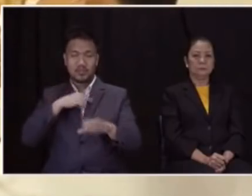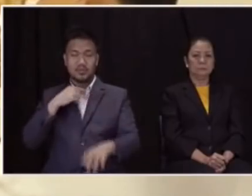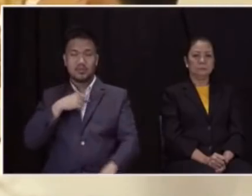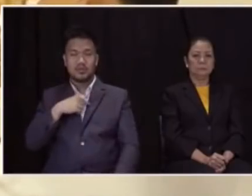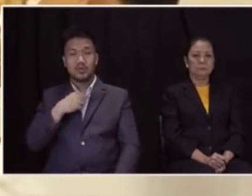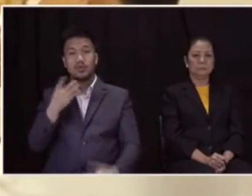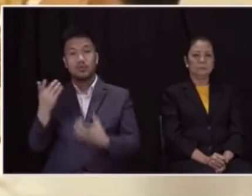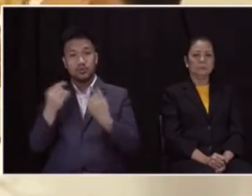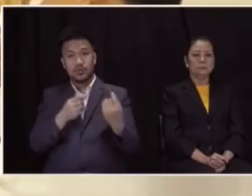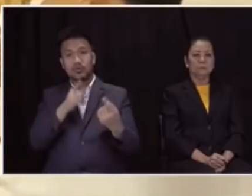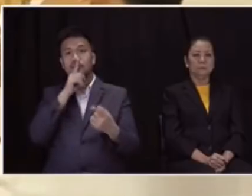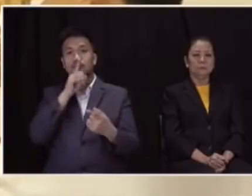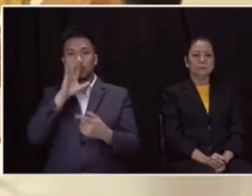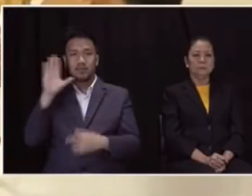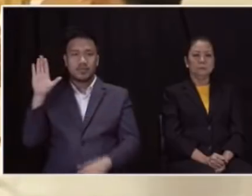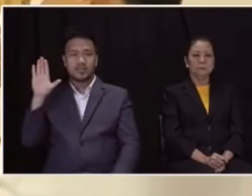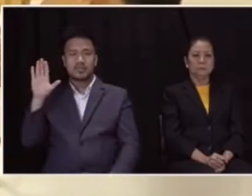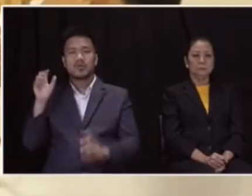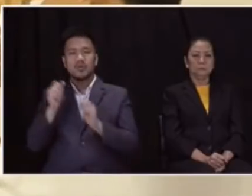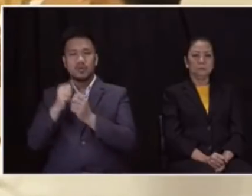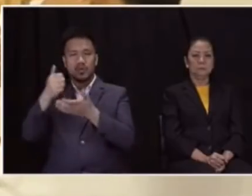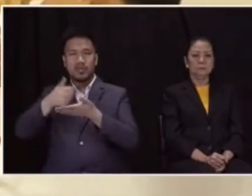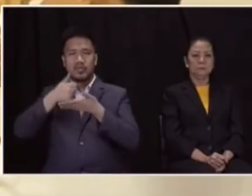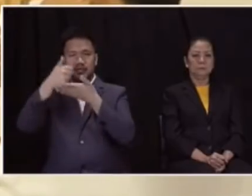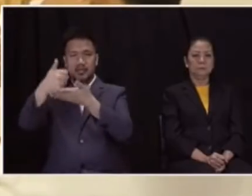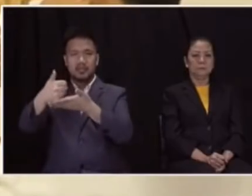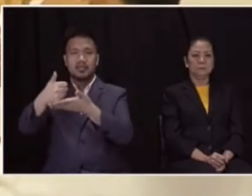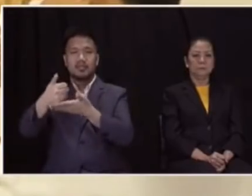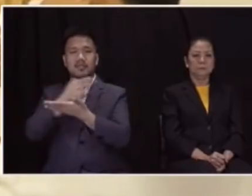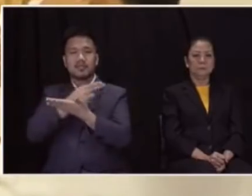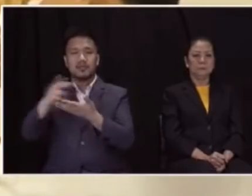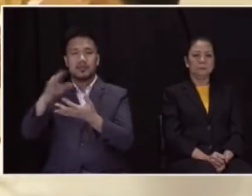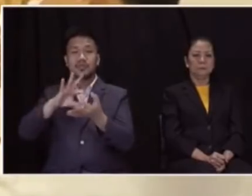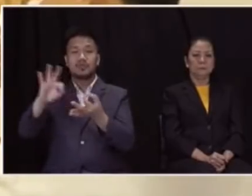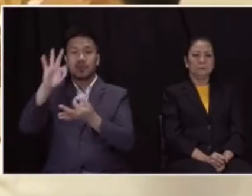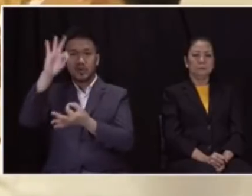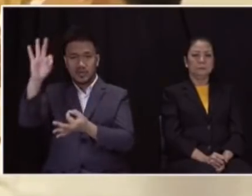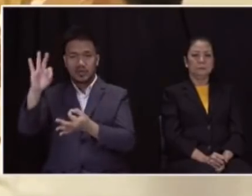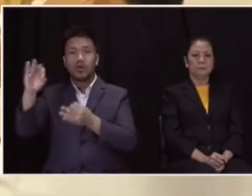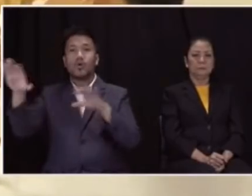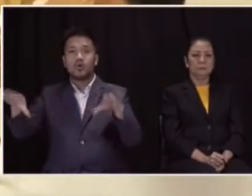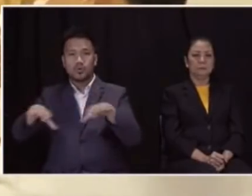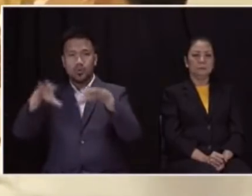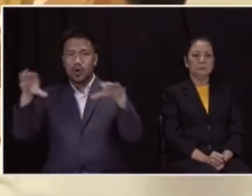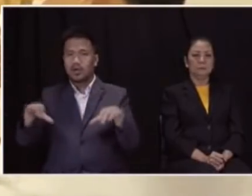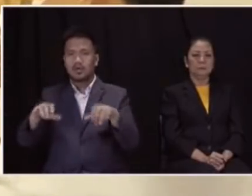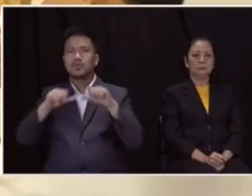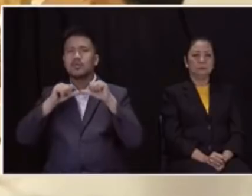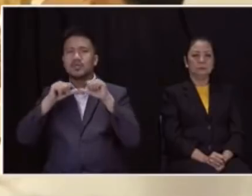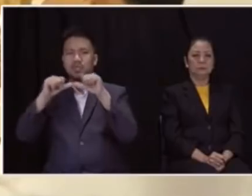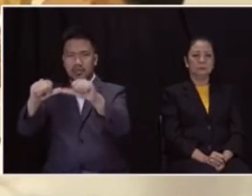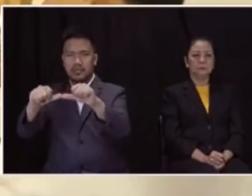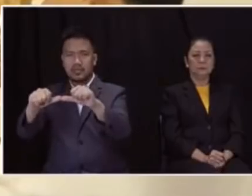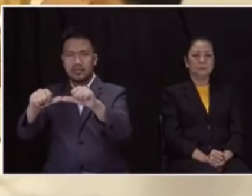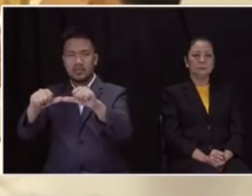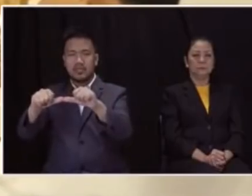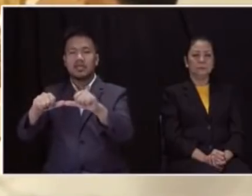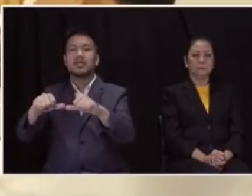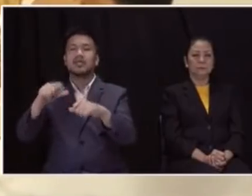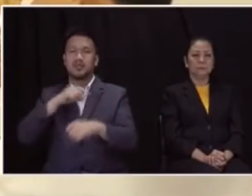Do you resolve, with the help of the Holy Spirit, to discharge without fail the office